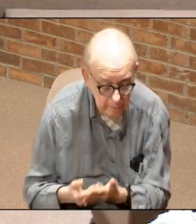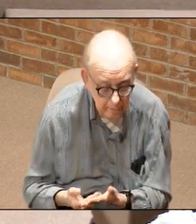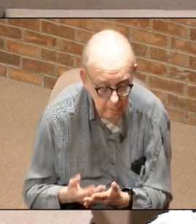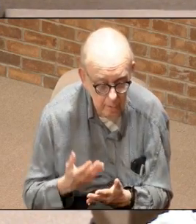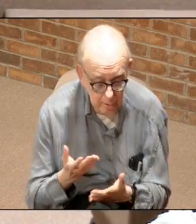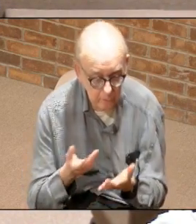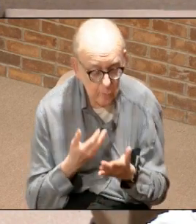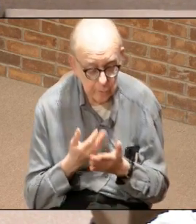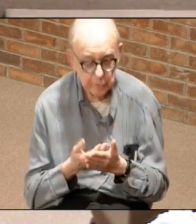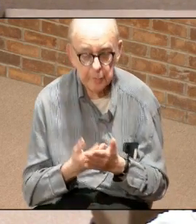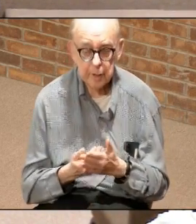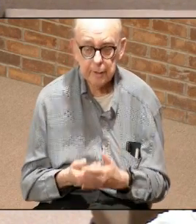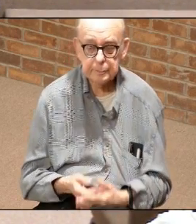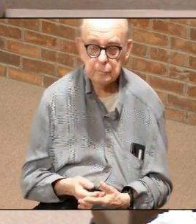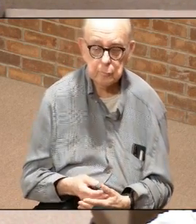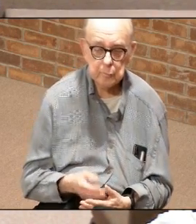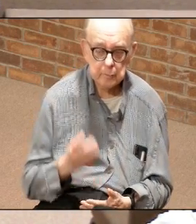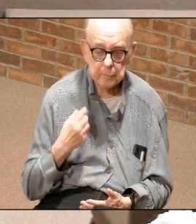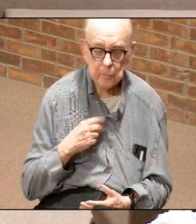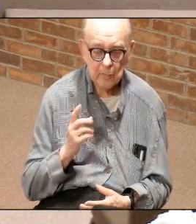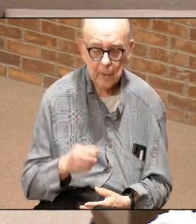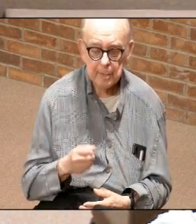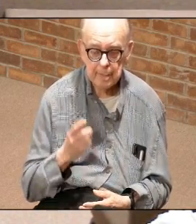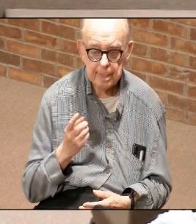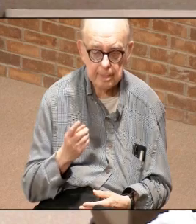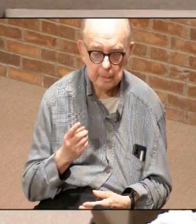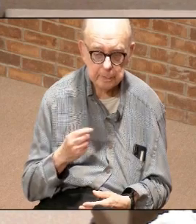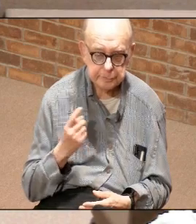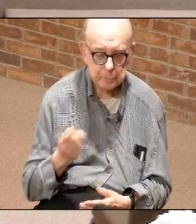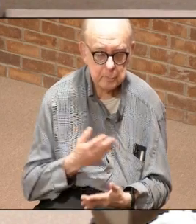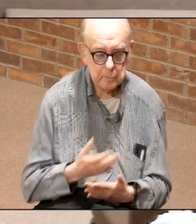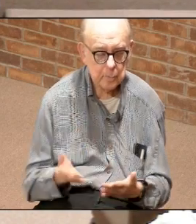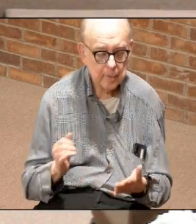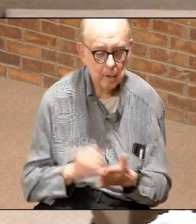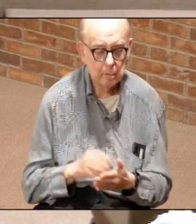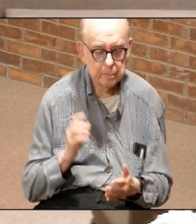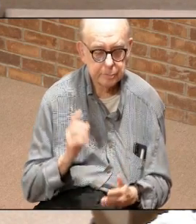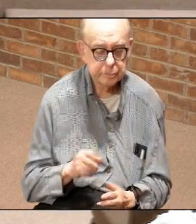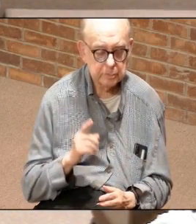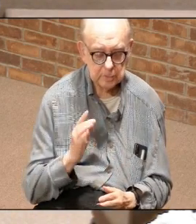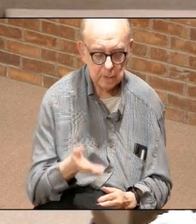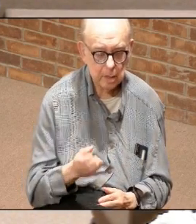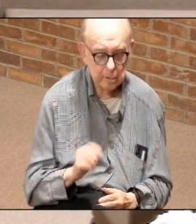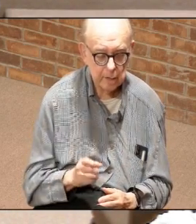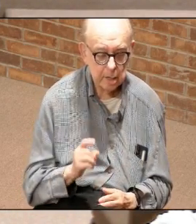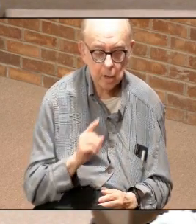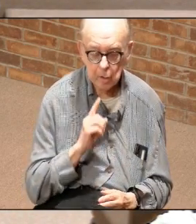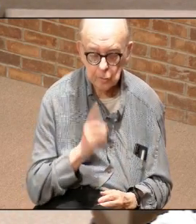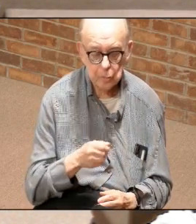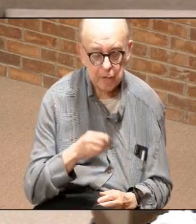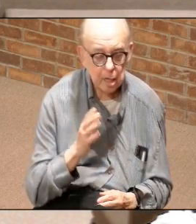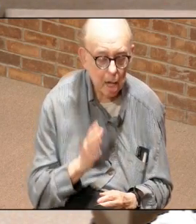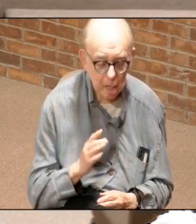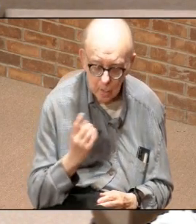and they want your money. What we need to understand is the only thing that I need and you need is God.